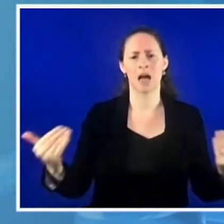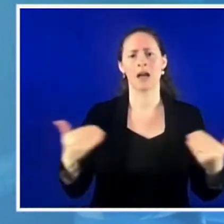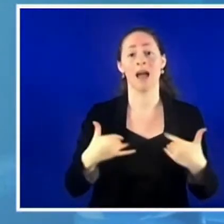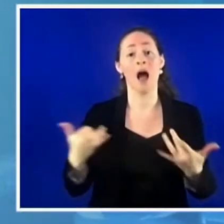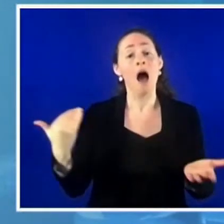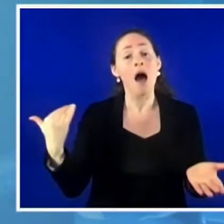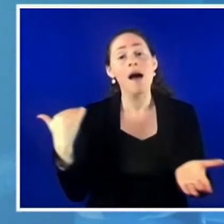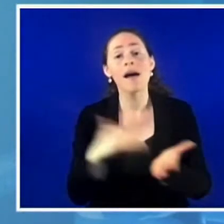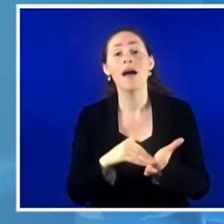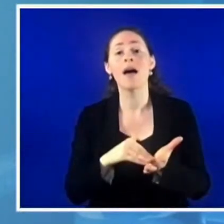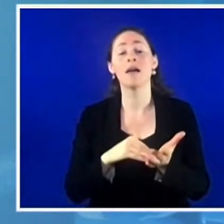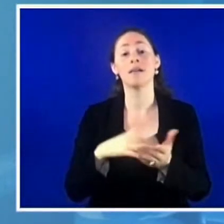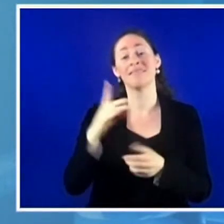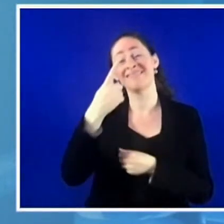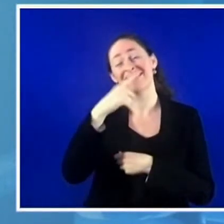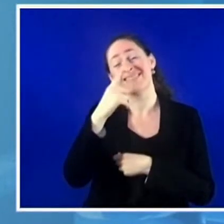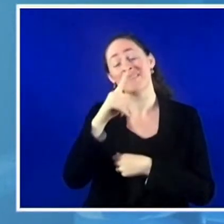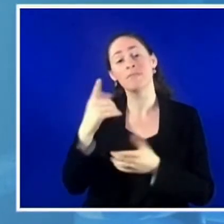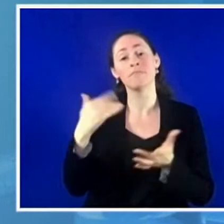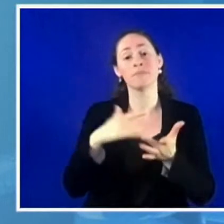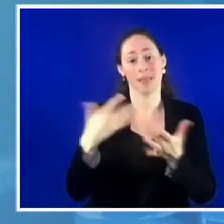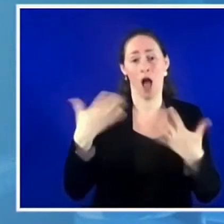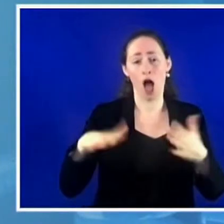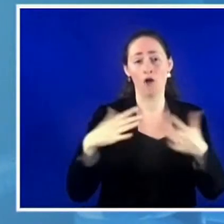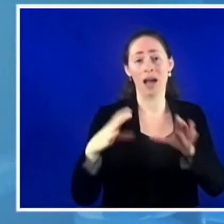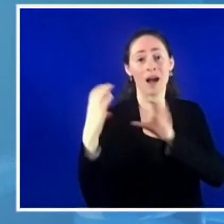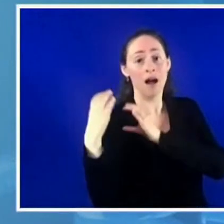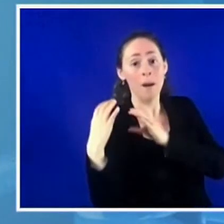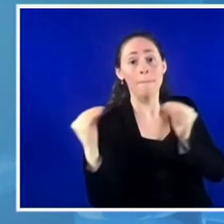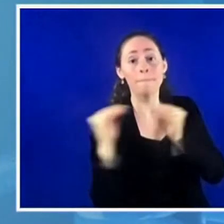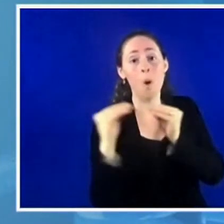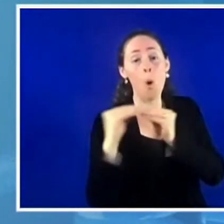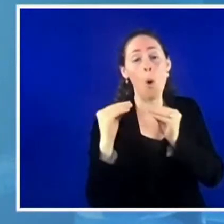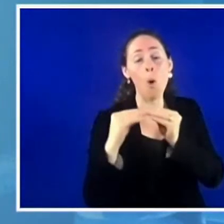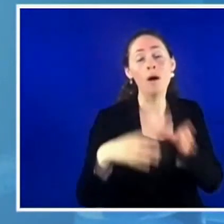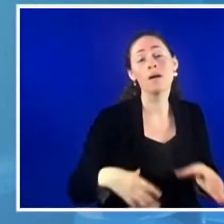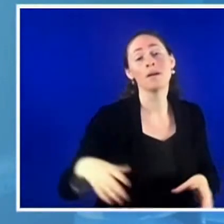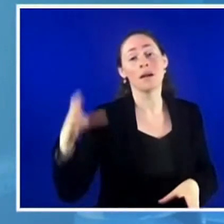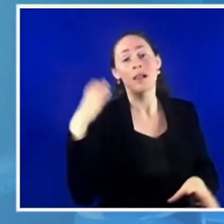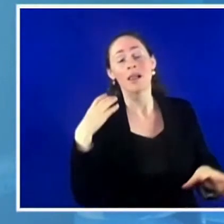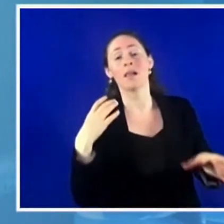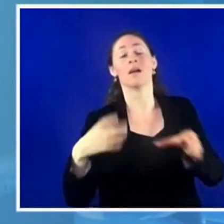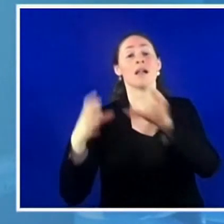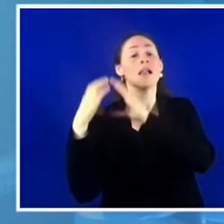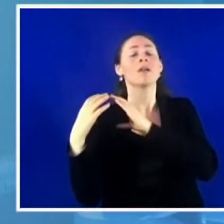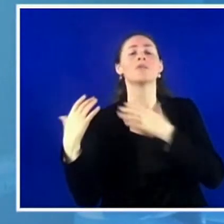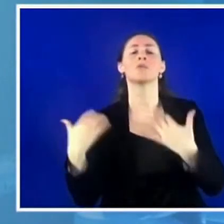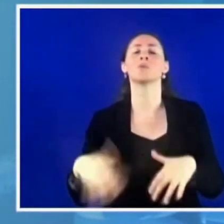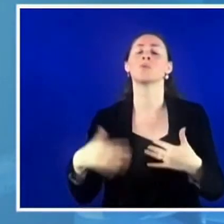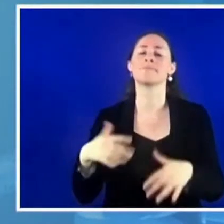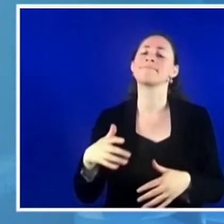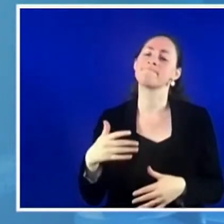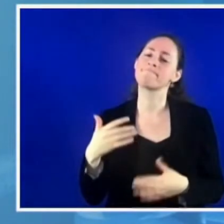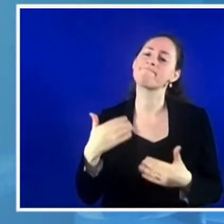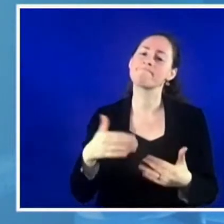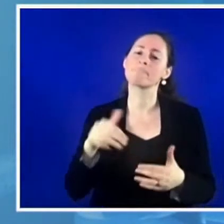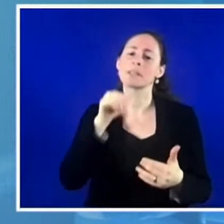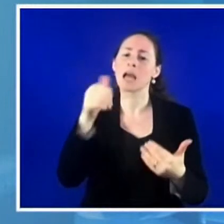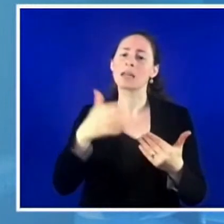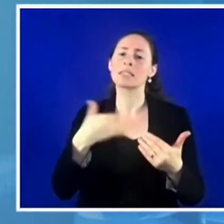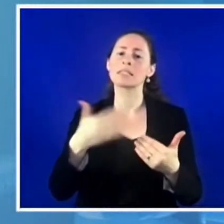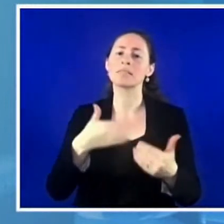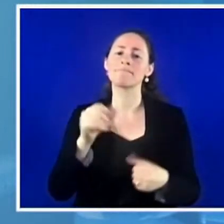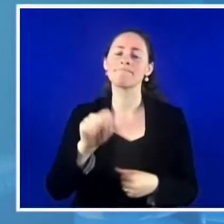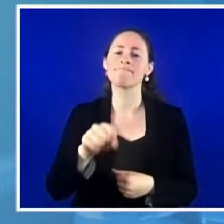them to take such an active role in the vaccine effort. There are no easy answers to this, but any thought or effort that can be given to